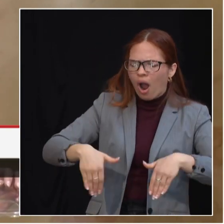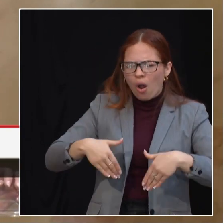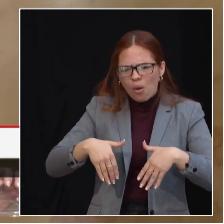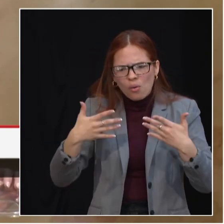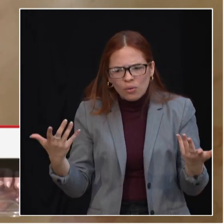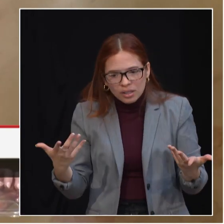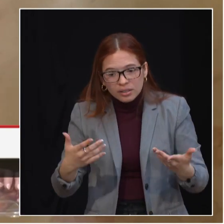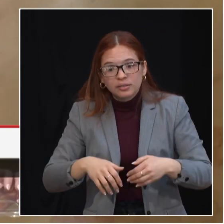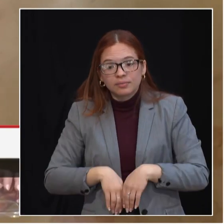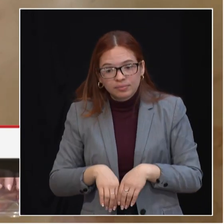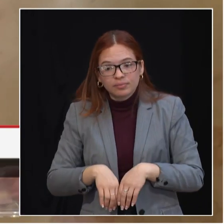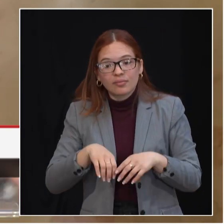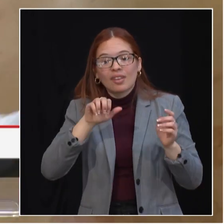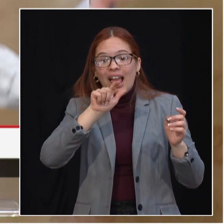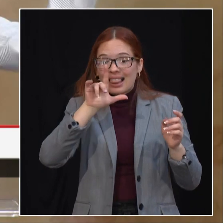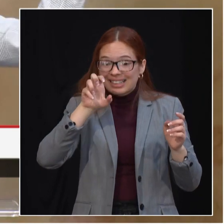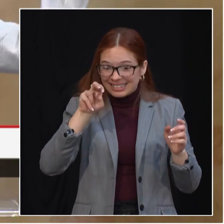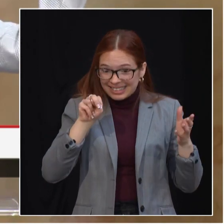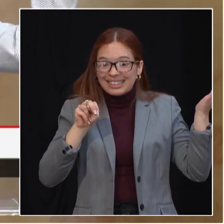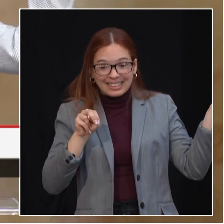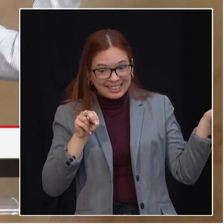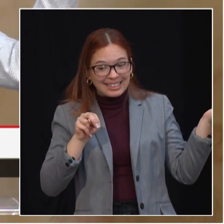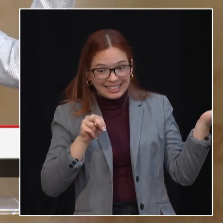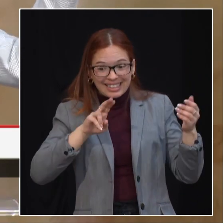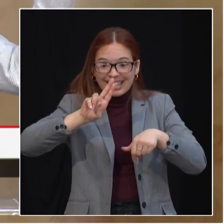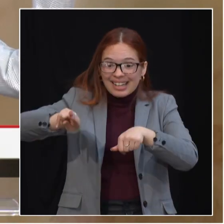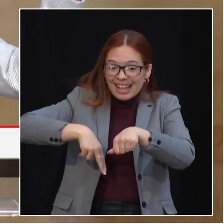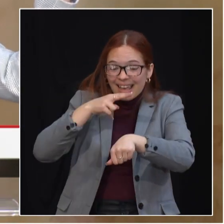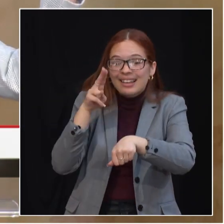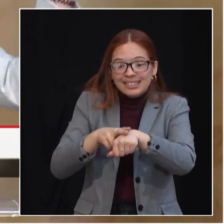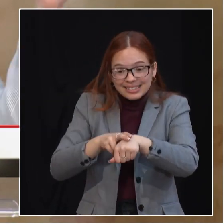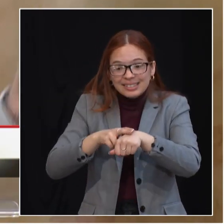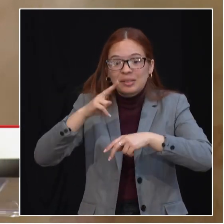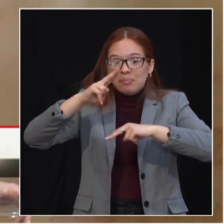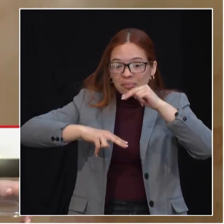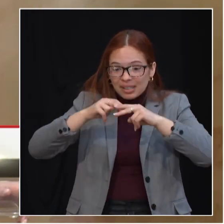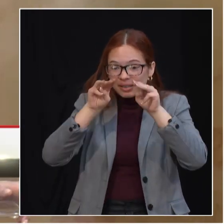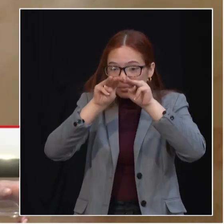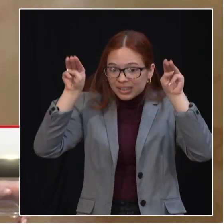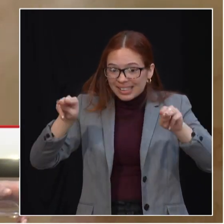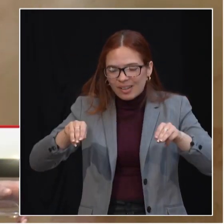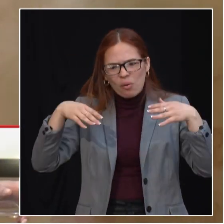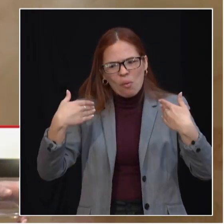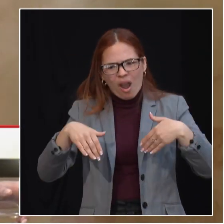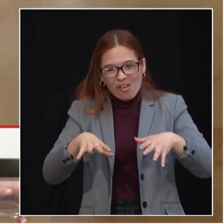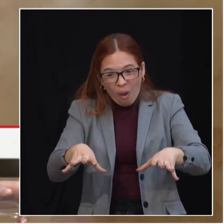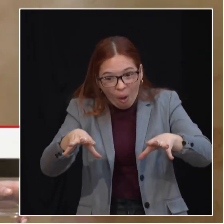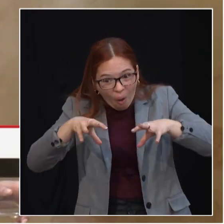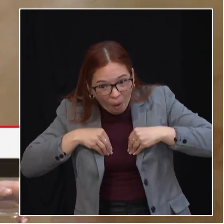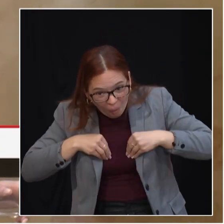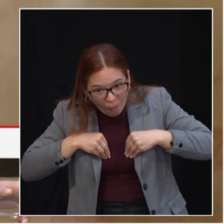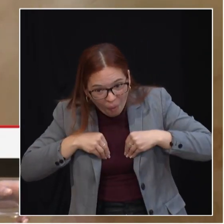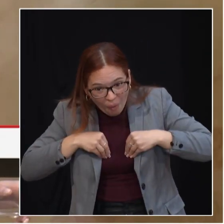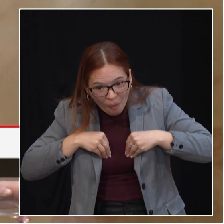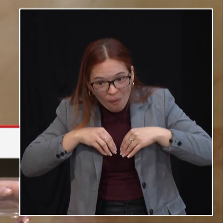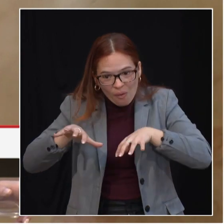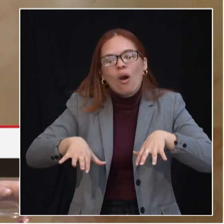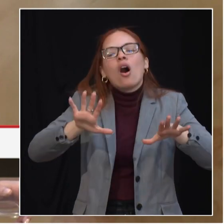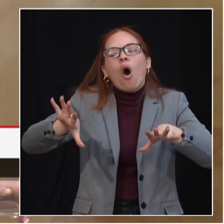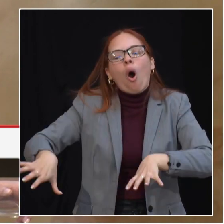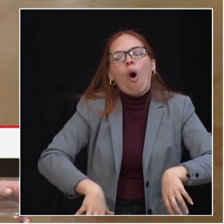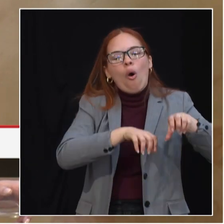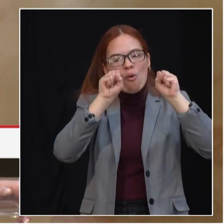Fuchs and the National Building Museum. Thank you to our hosts. Okay, to our